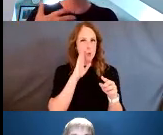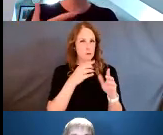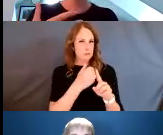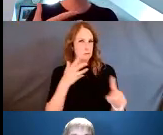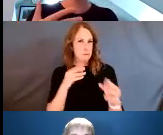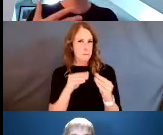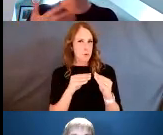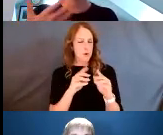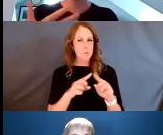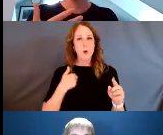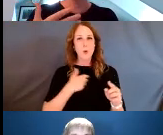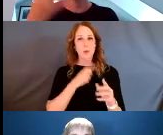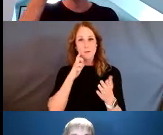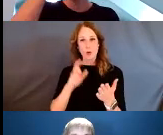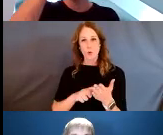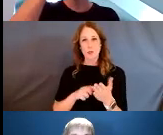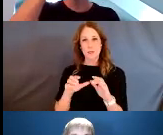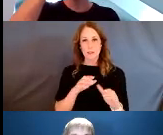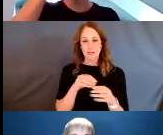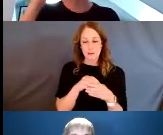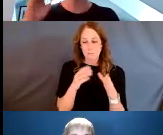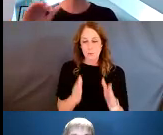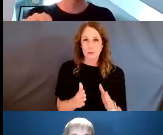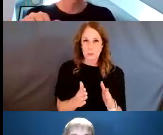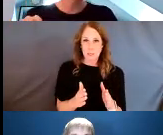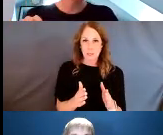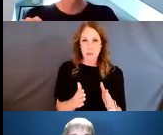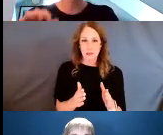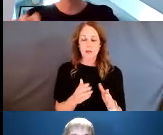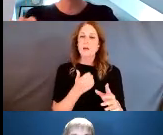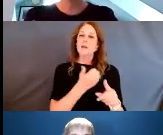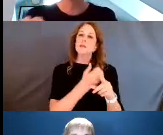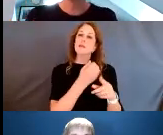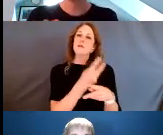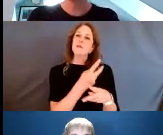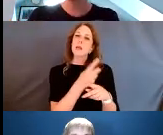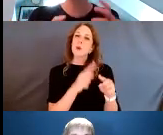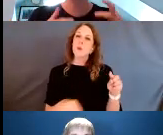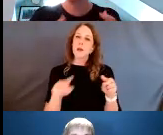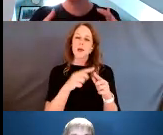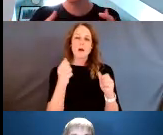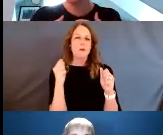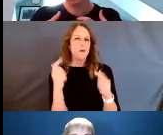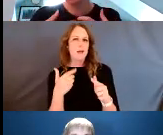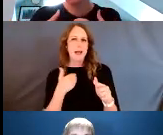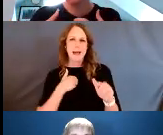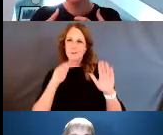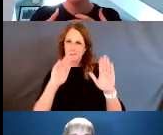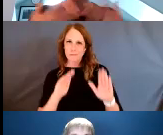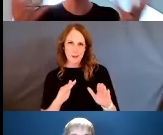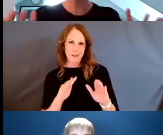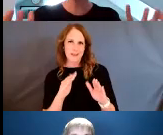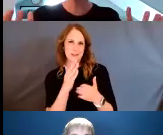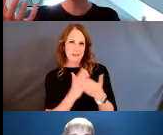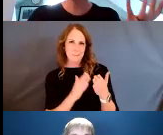noticed when we've done this in person is that everyone has great self-care techniques for some of these high